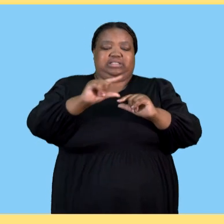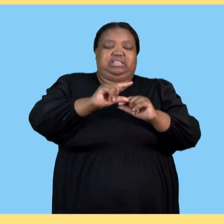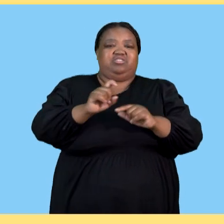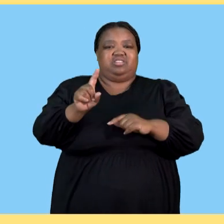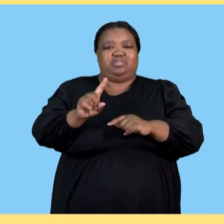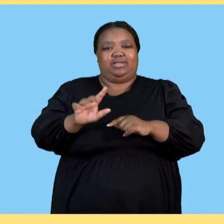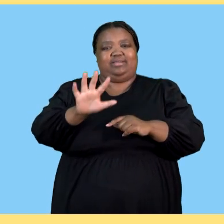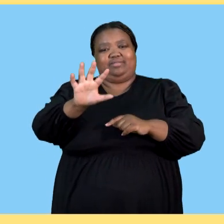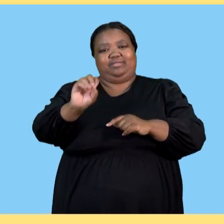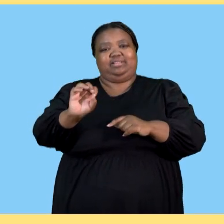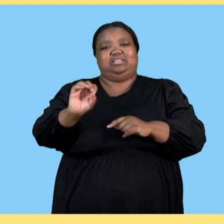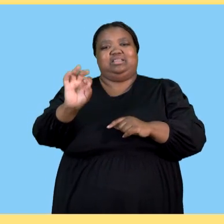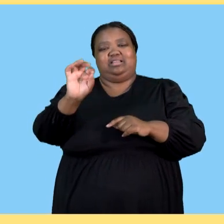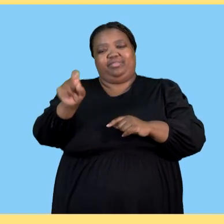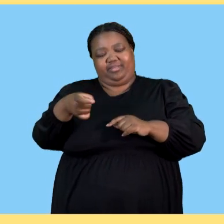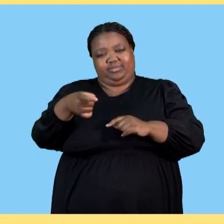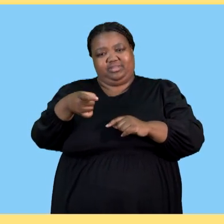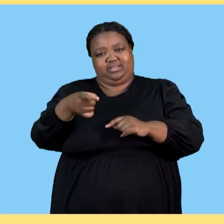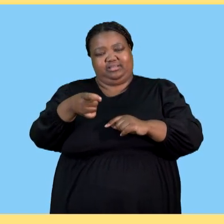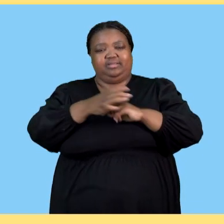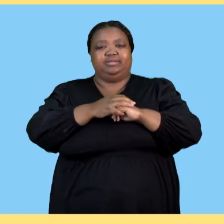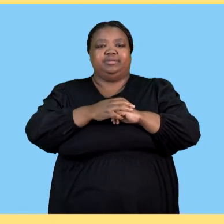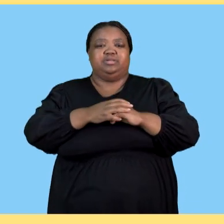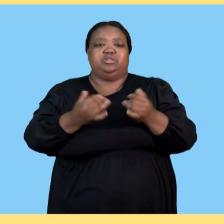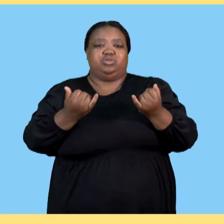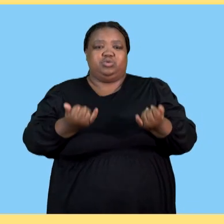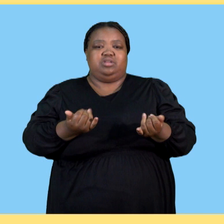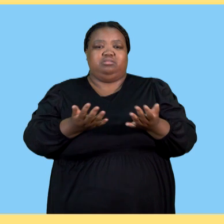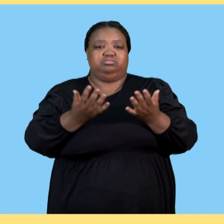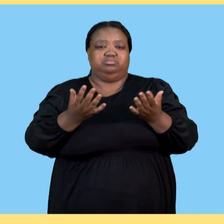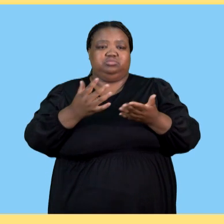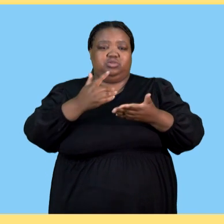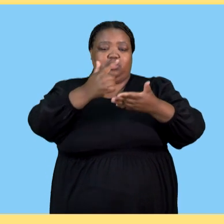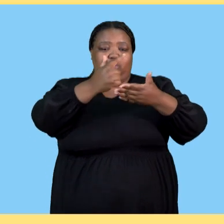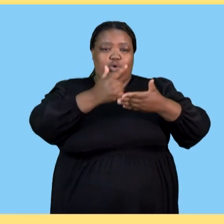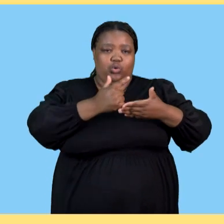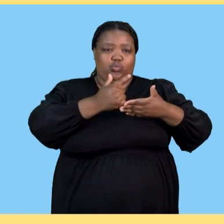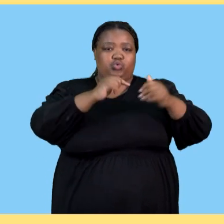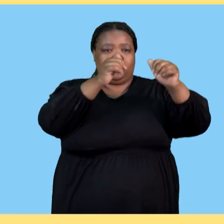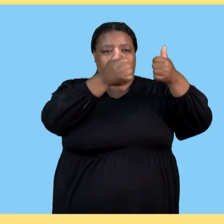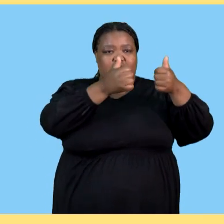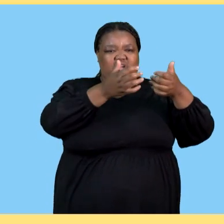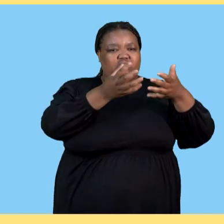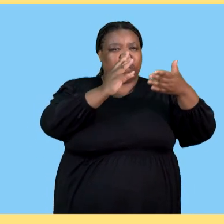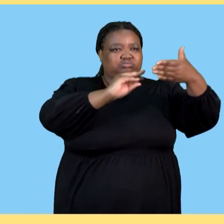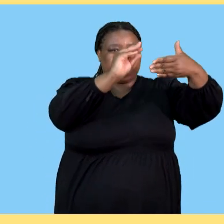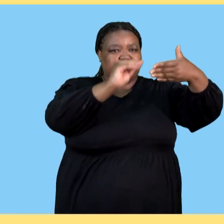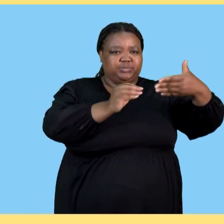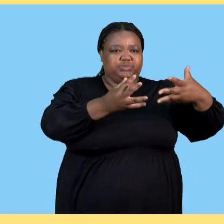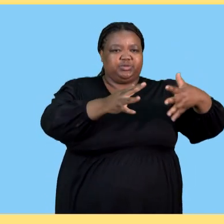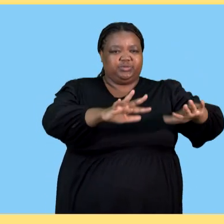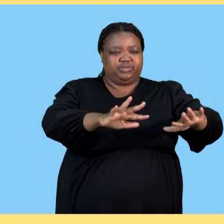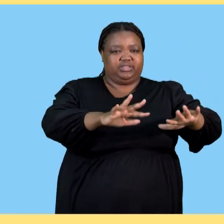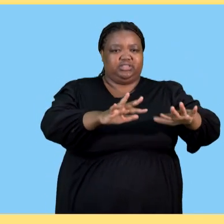50,000. That becomes the interest. So I have completed my loan